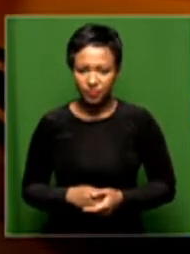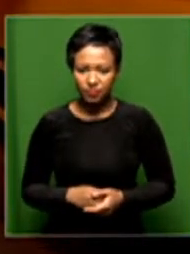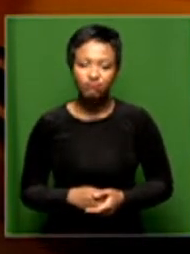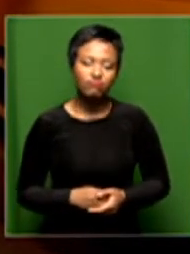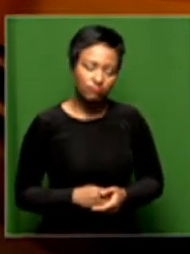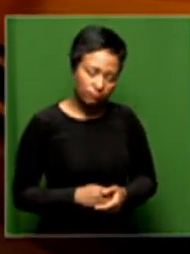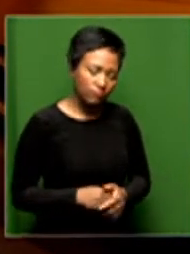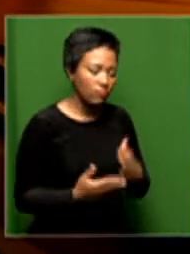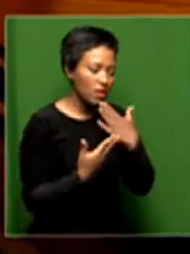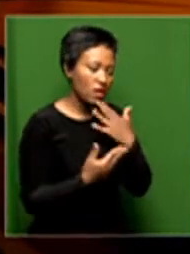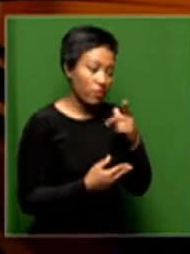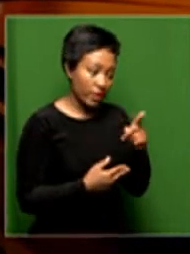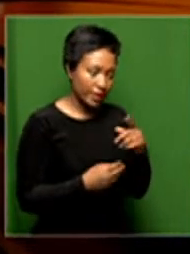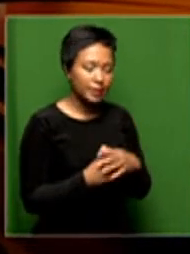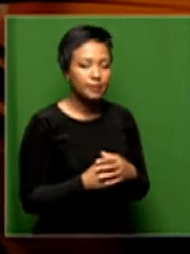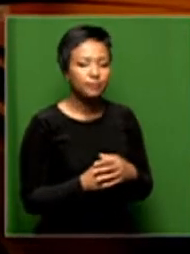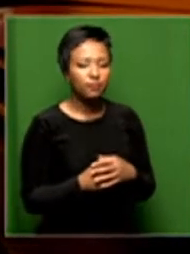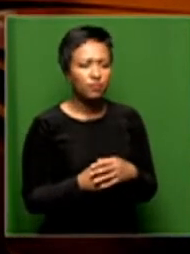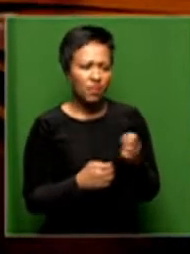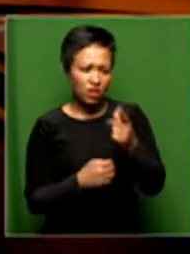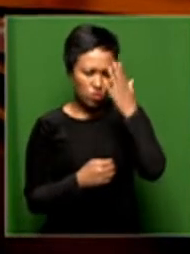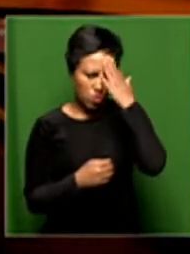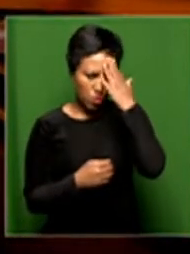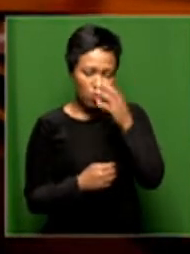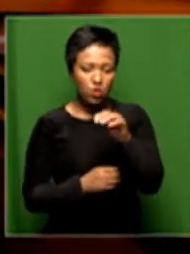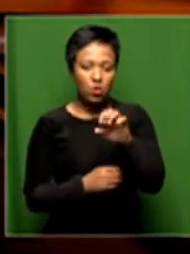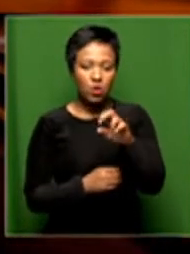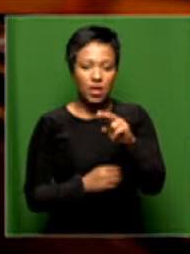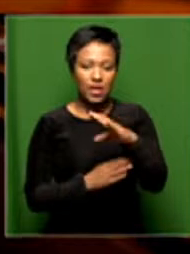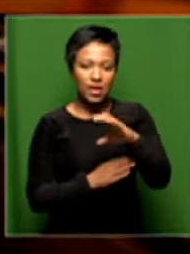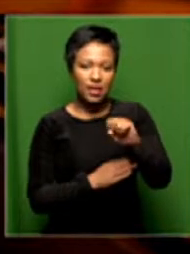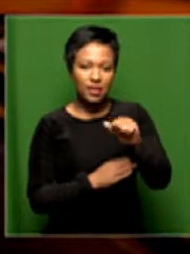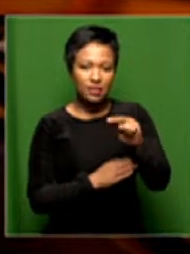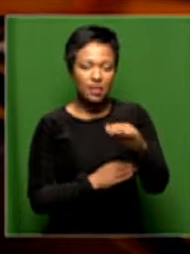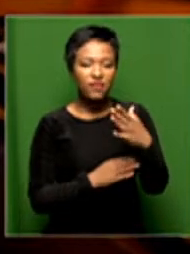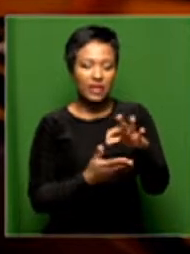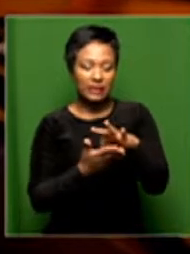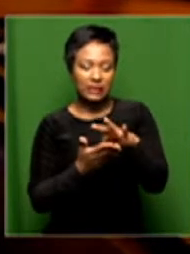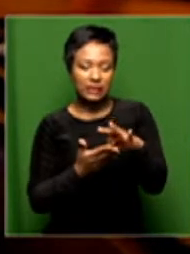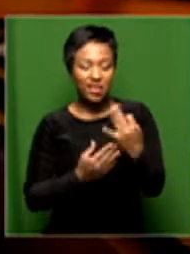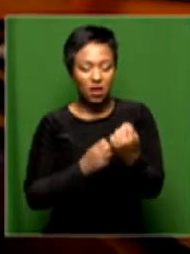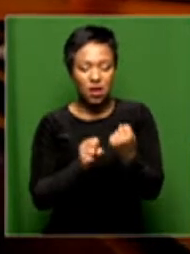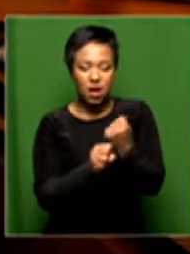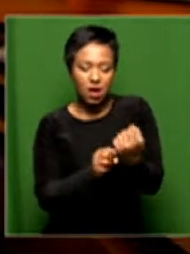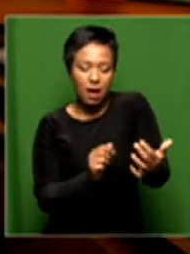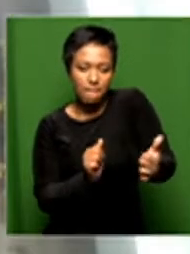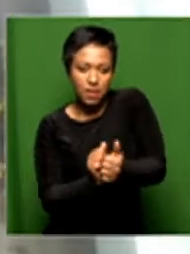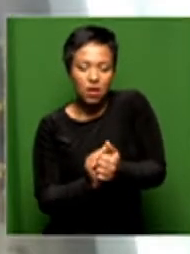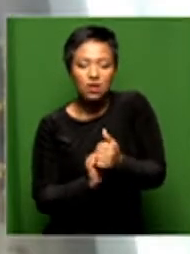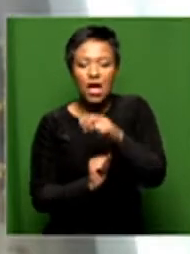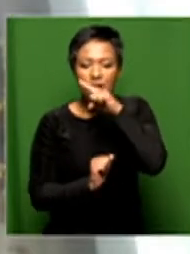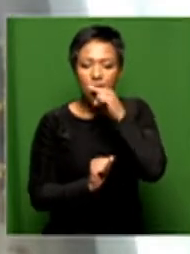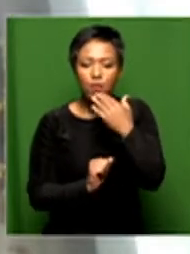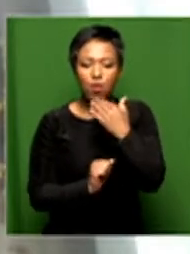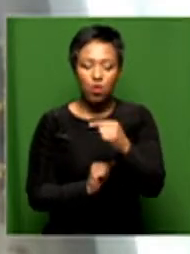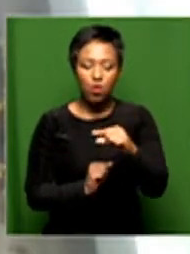Thank you for that. And as you know, Ericsson has signed up for this 3-year partnership, which is called the Giga initiative,